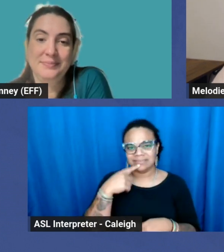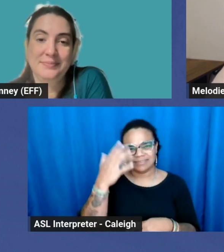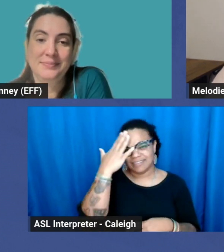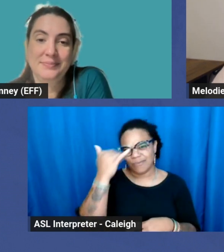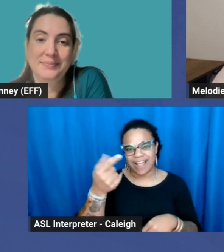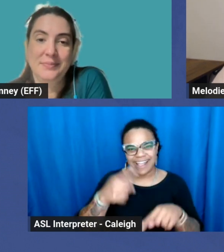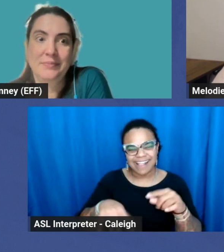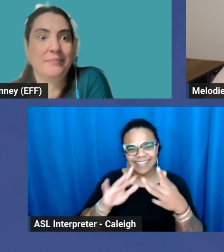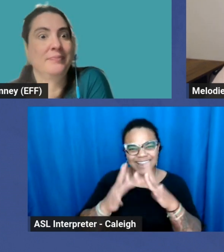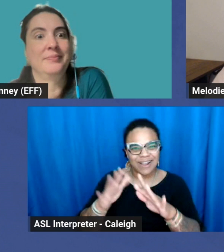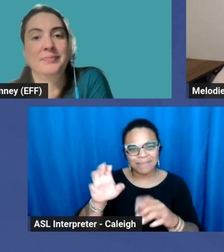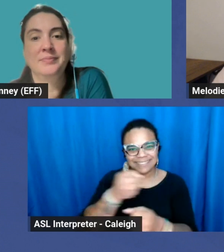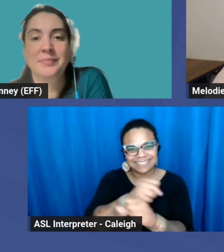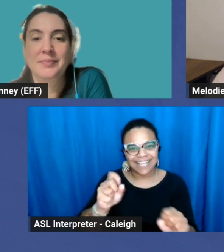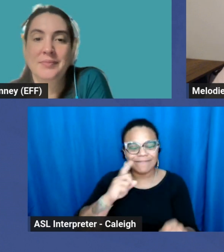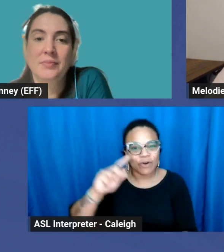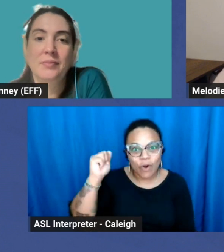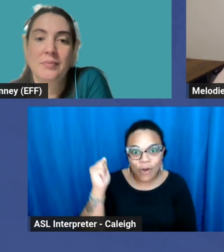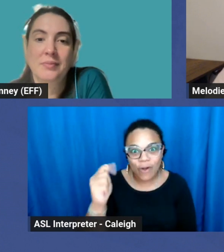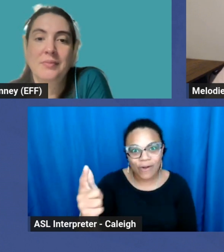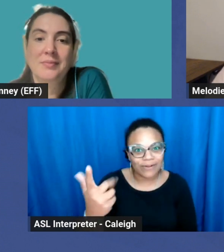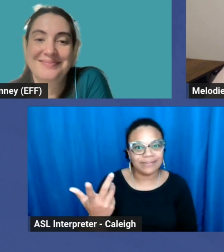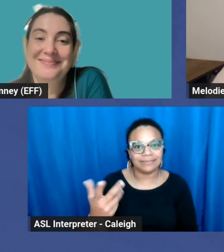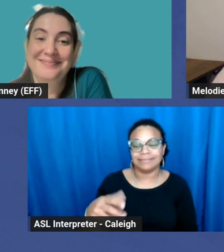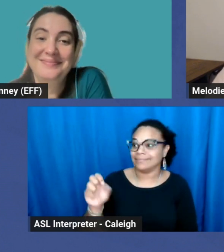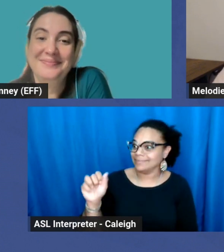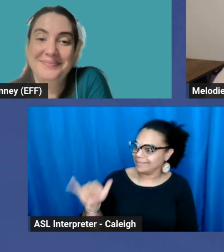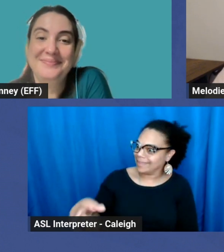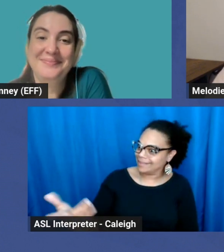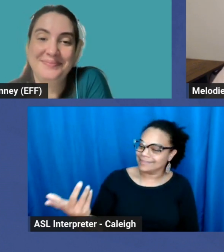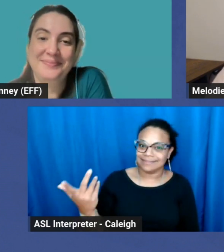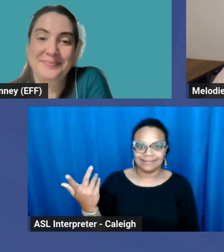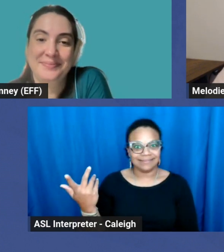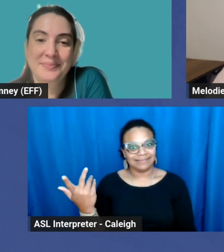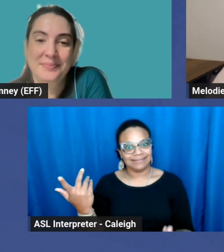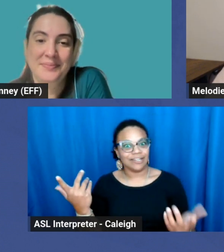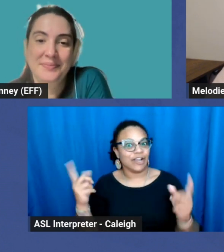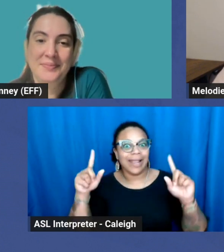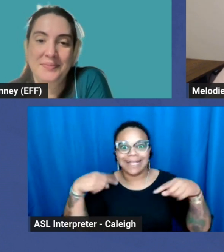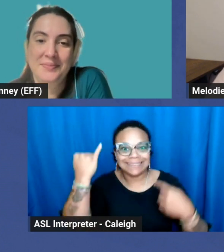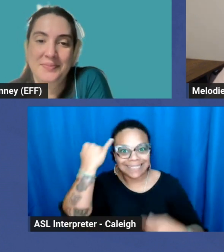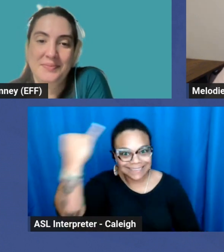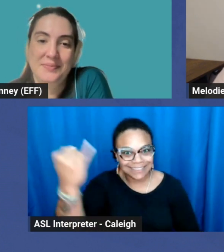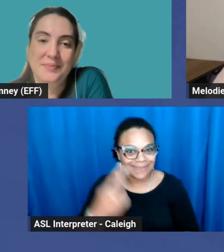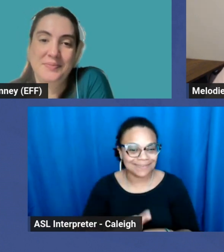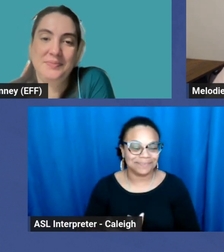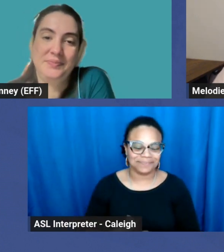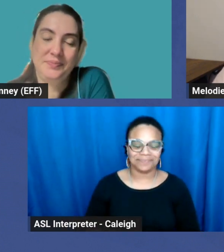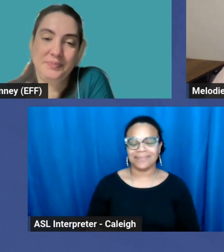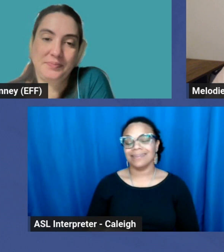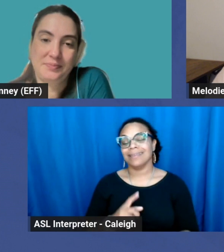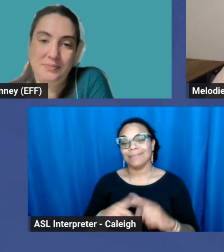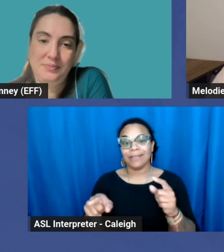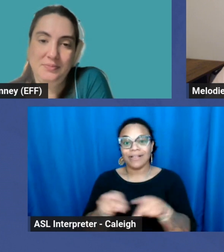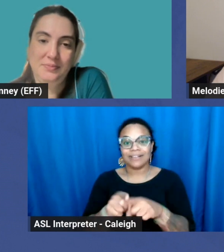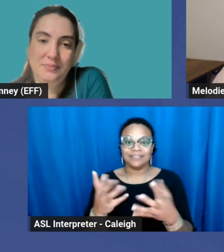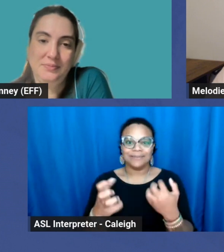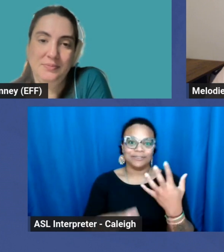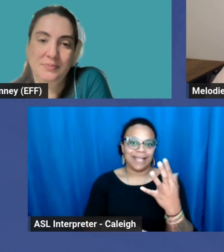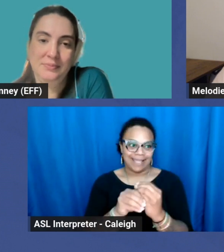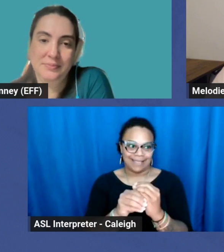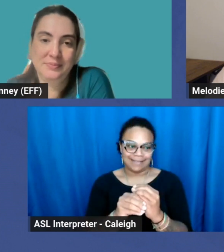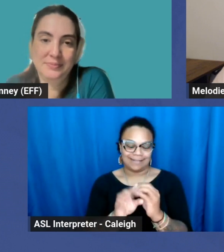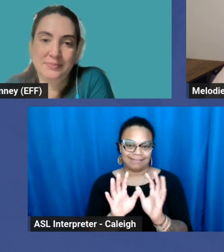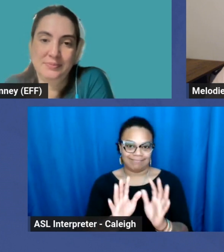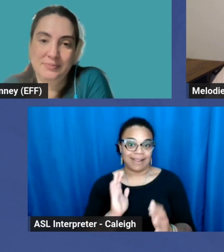for everybody? And I was like, yeah, wow, what a novel idea. And, the other thing I would add is that, our